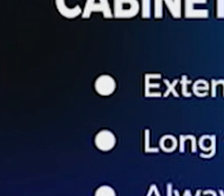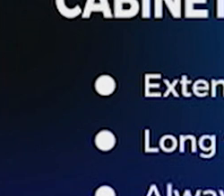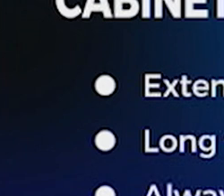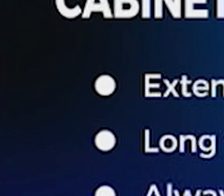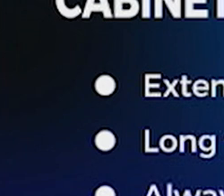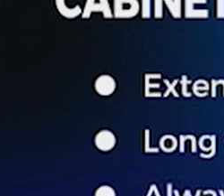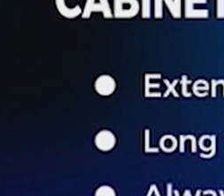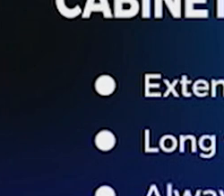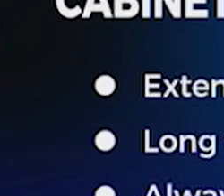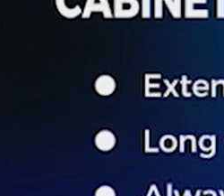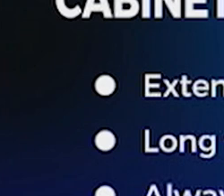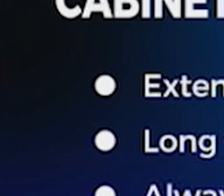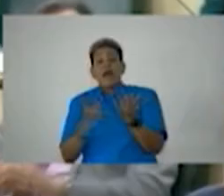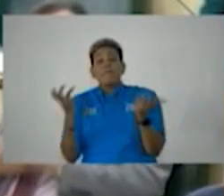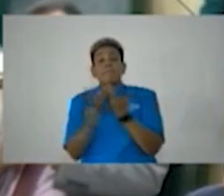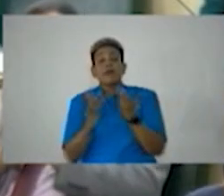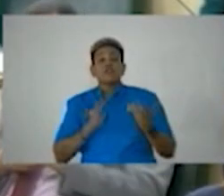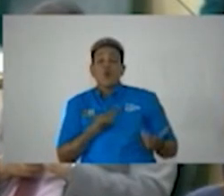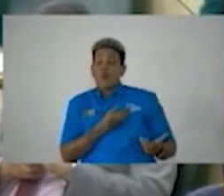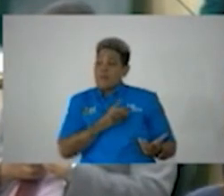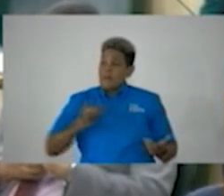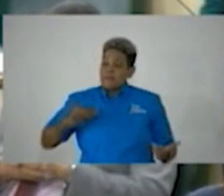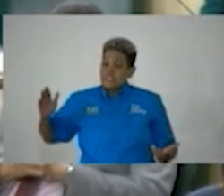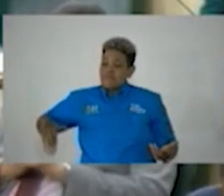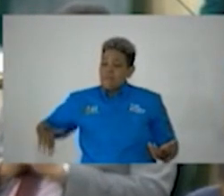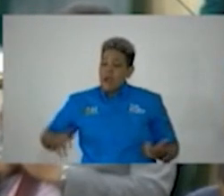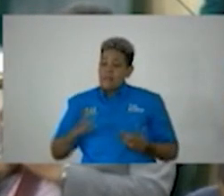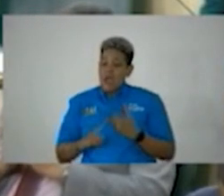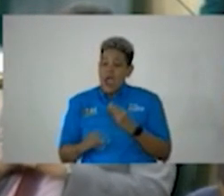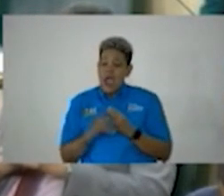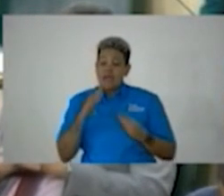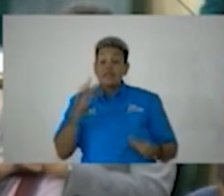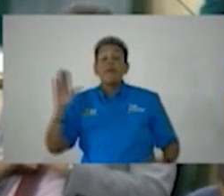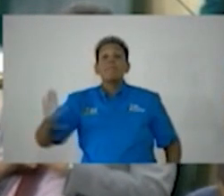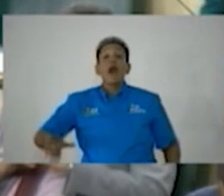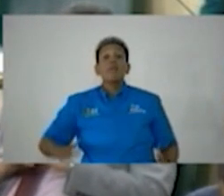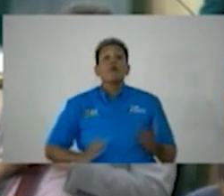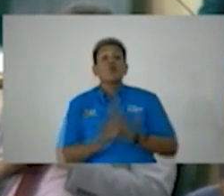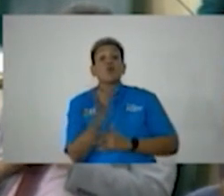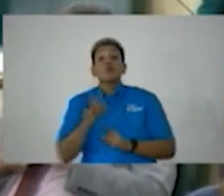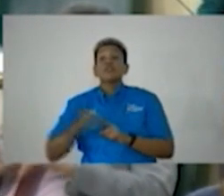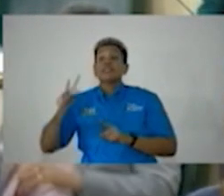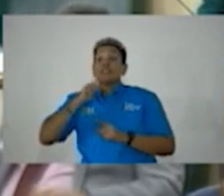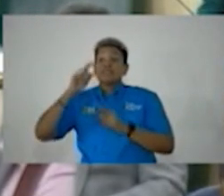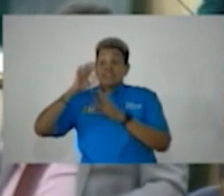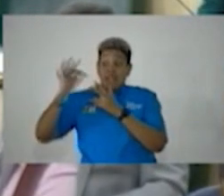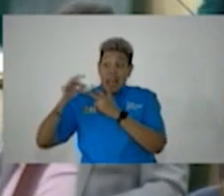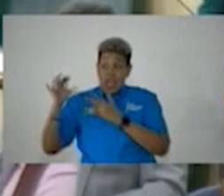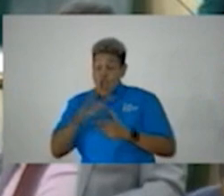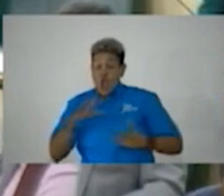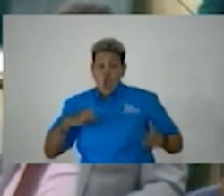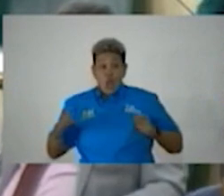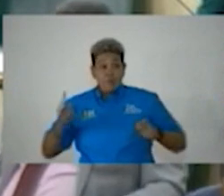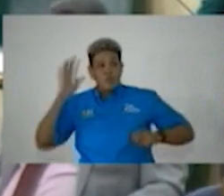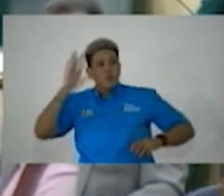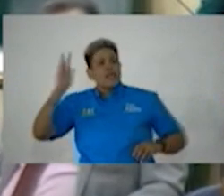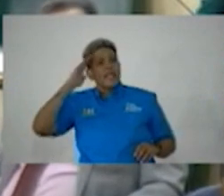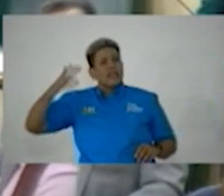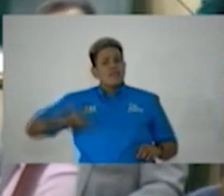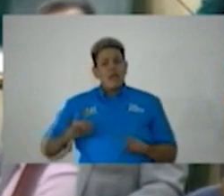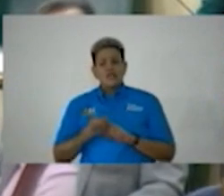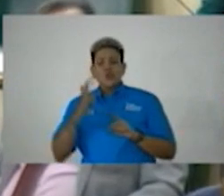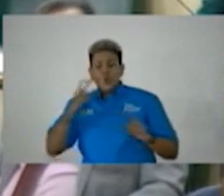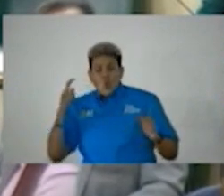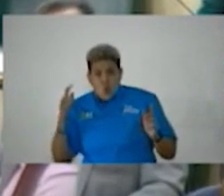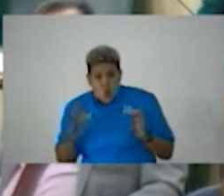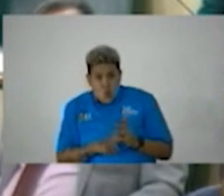verbal abuse and threats. The Parliament, through its Joint Select Committee, will be invited to note